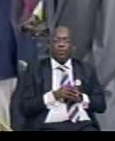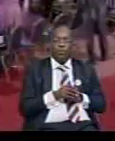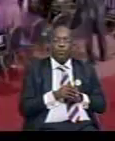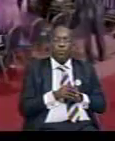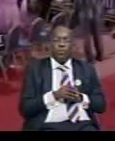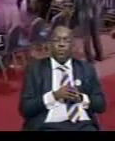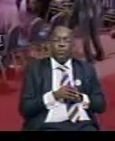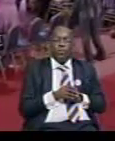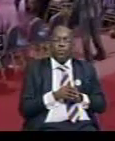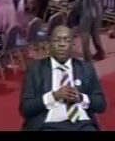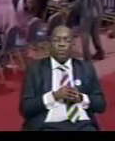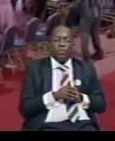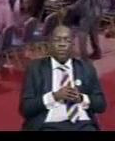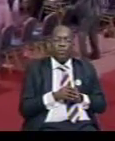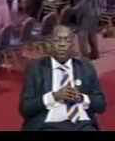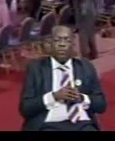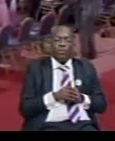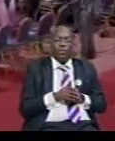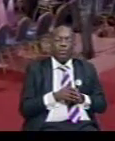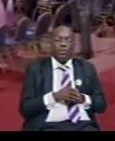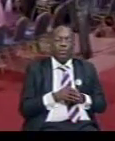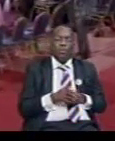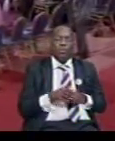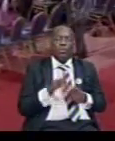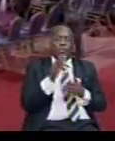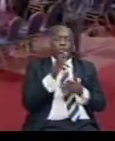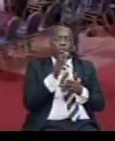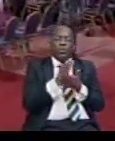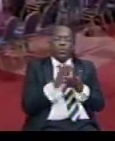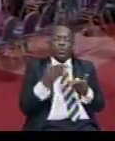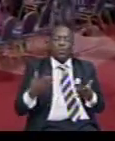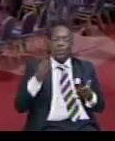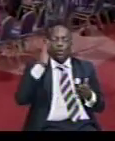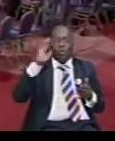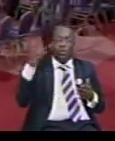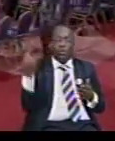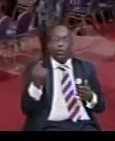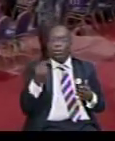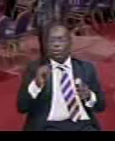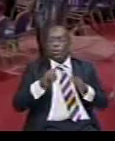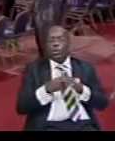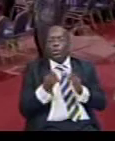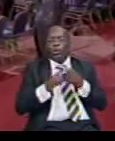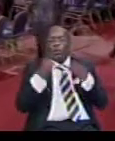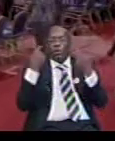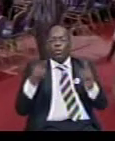But something will only begin to happen when you get up.